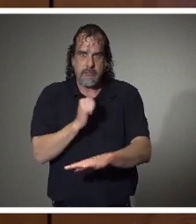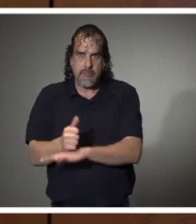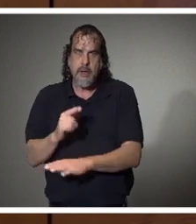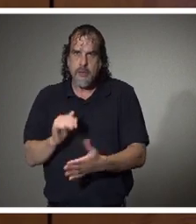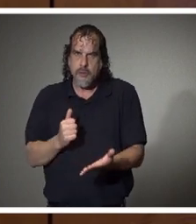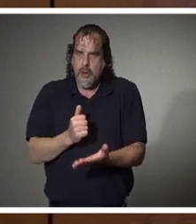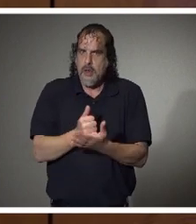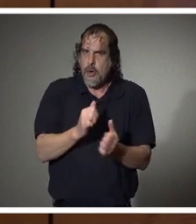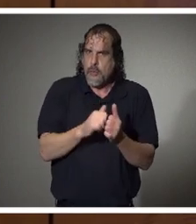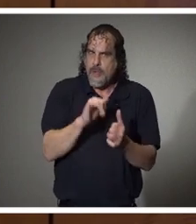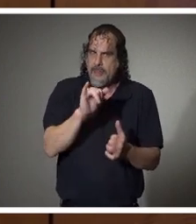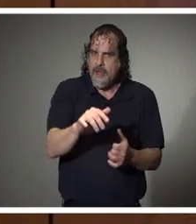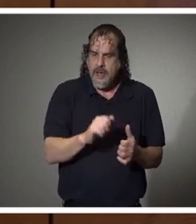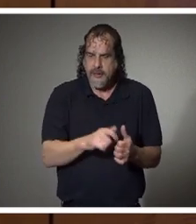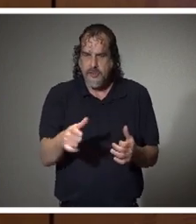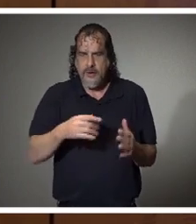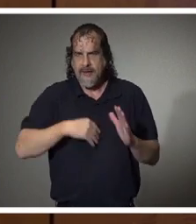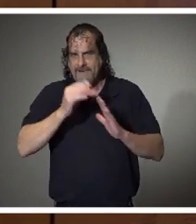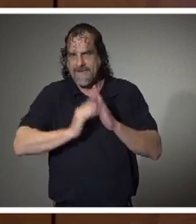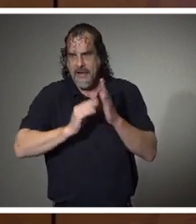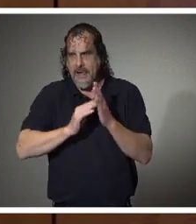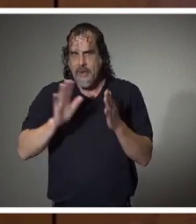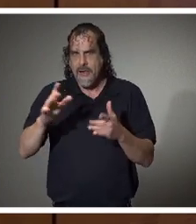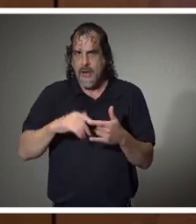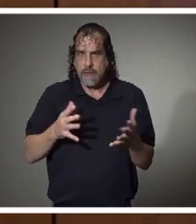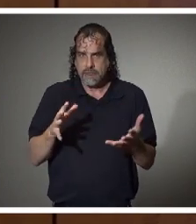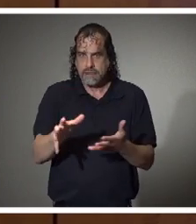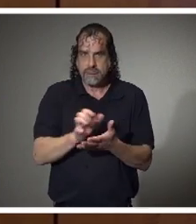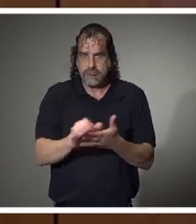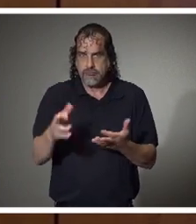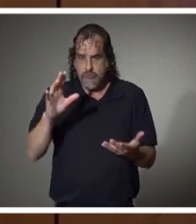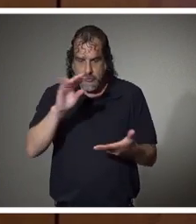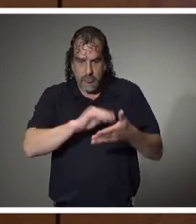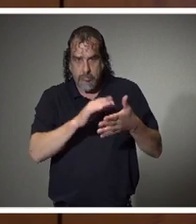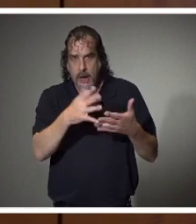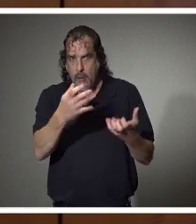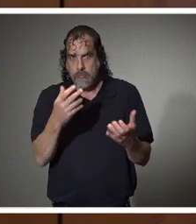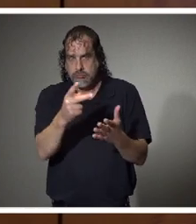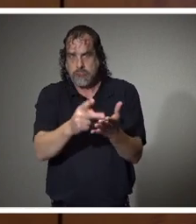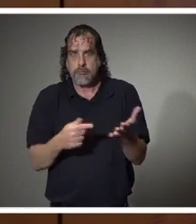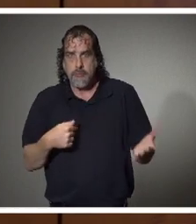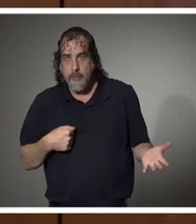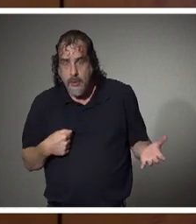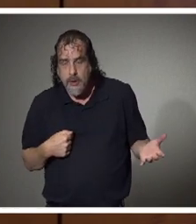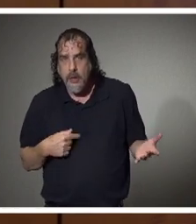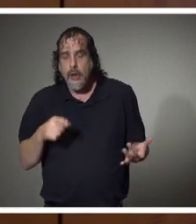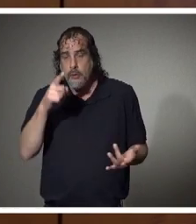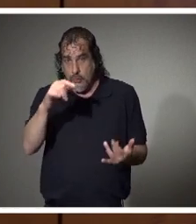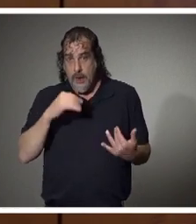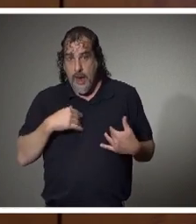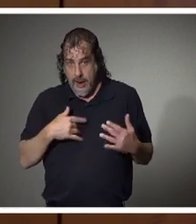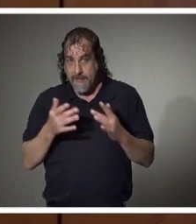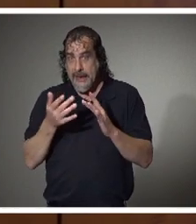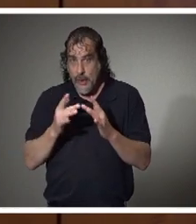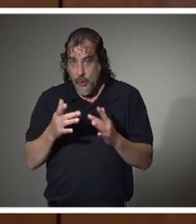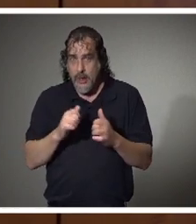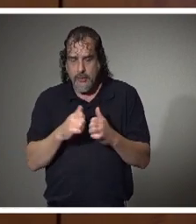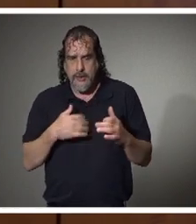help individuals fill out their claims. For those that do have access to internet, you can go and sign up. You can